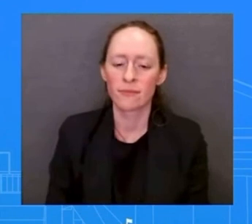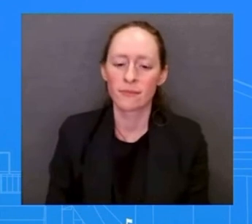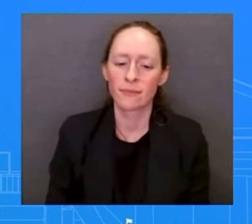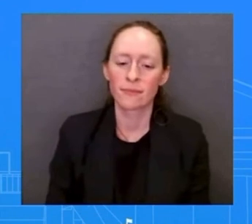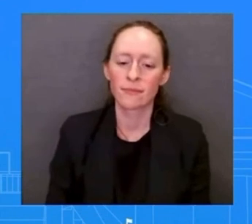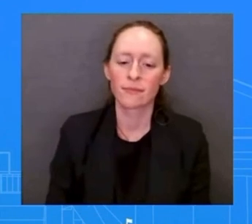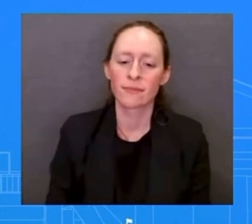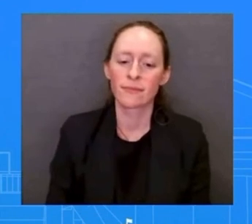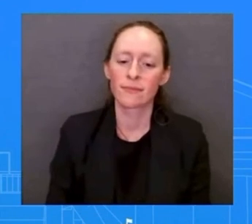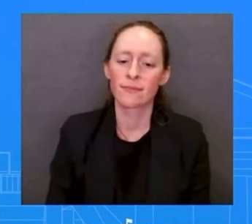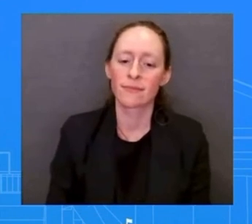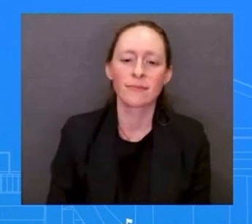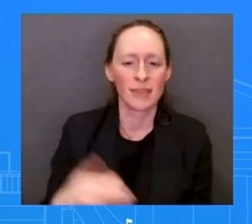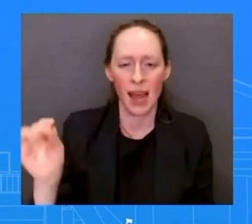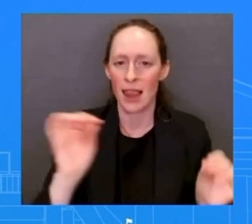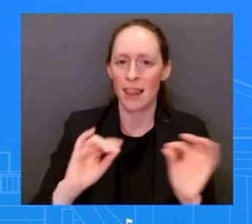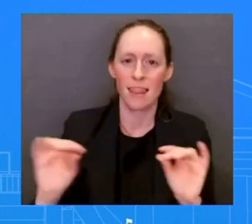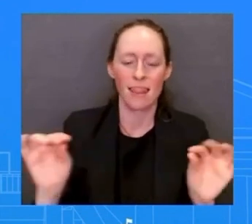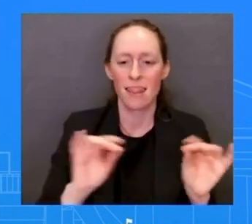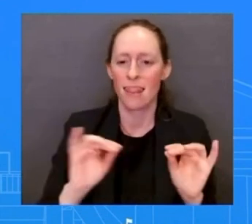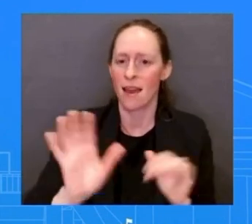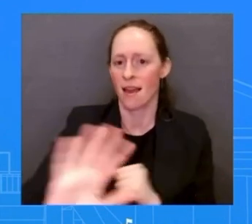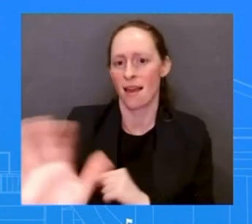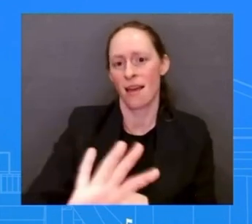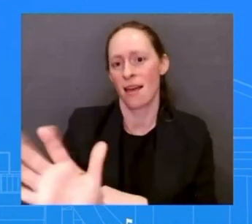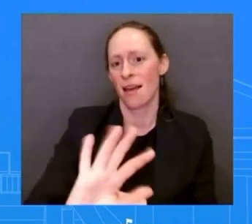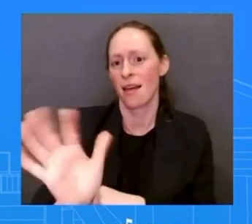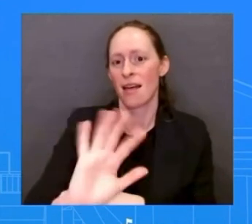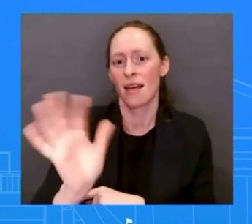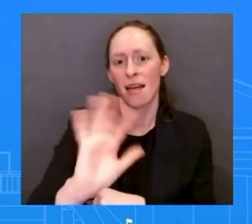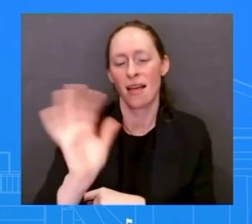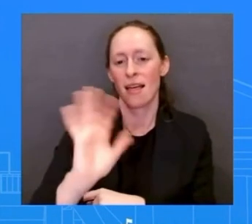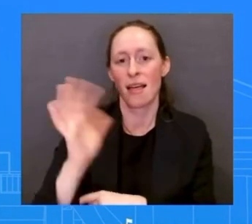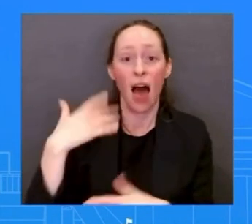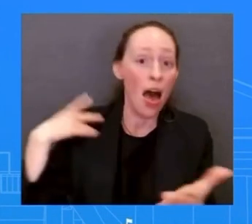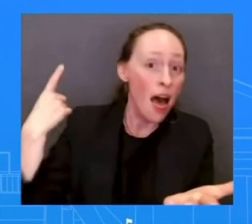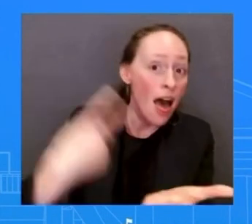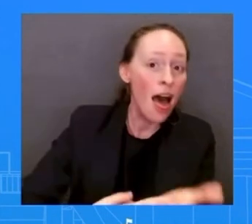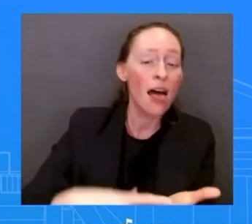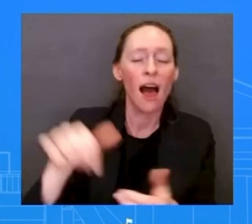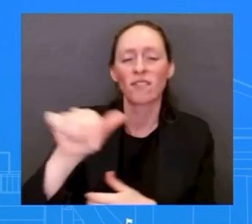I mean, I don't have anything else to add on Afghanistan. Can you just explain what the president said when he said,